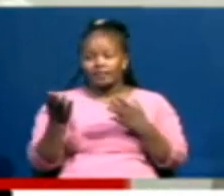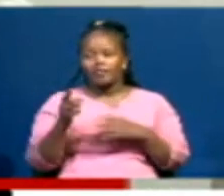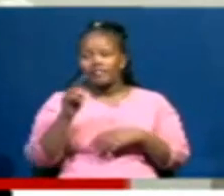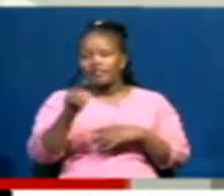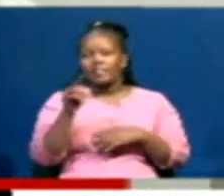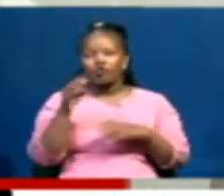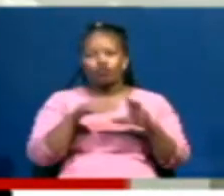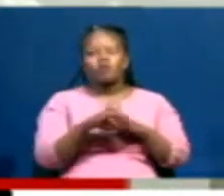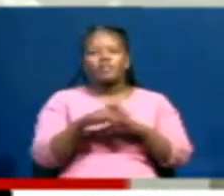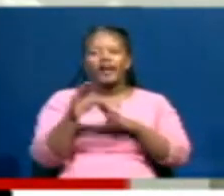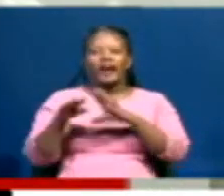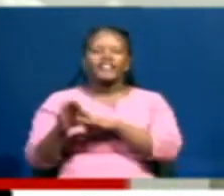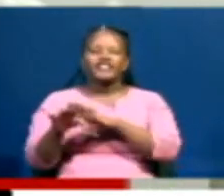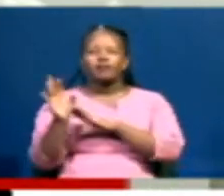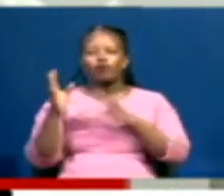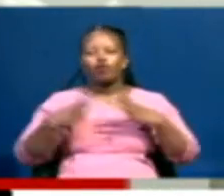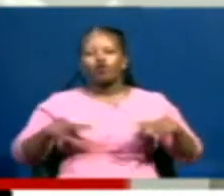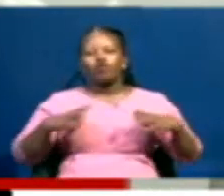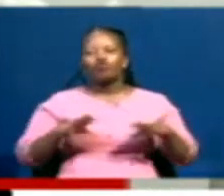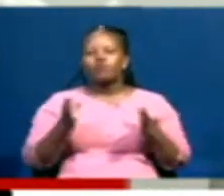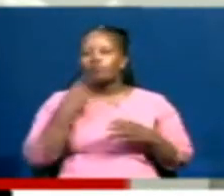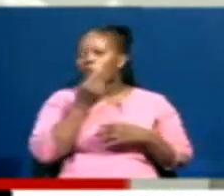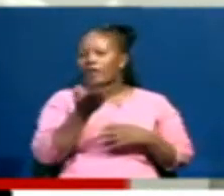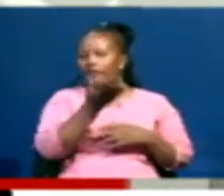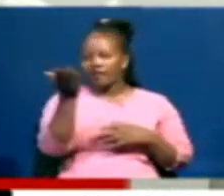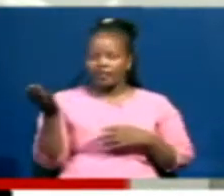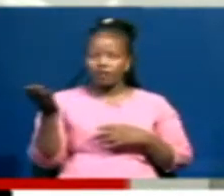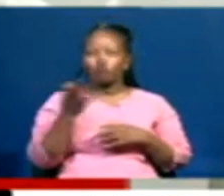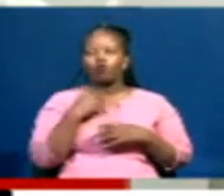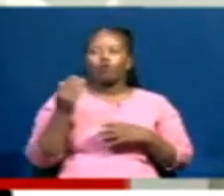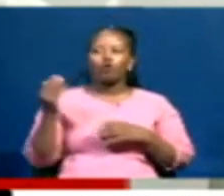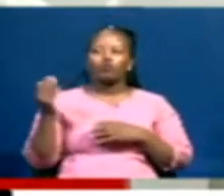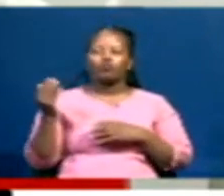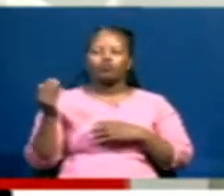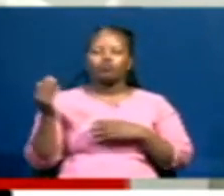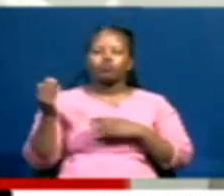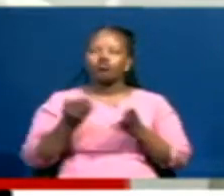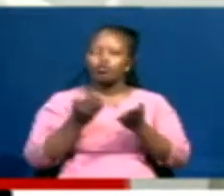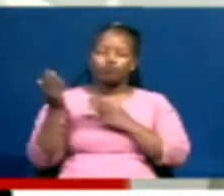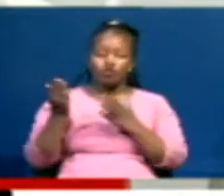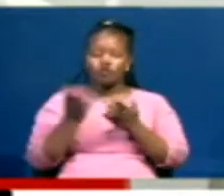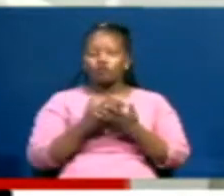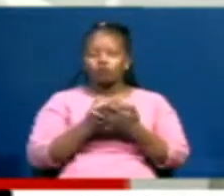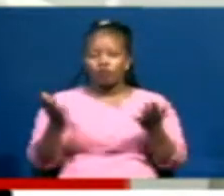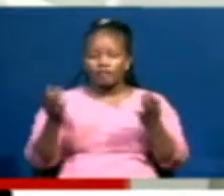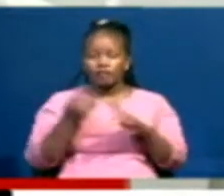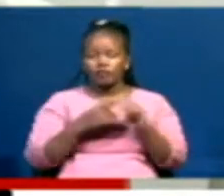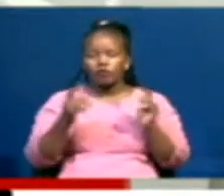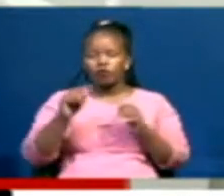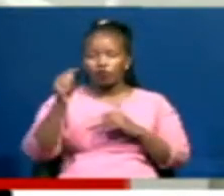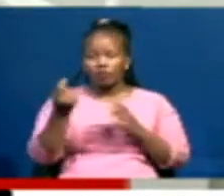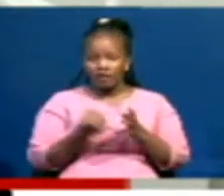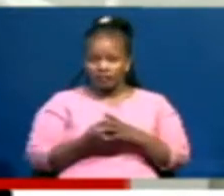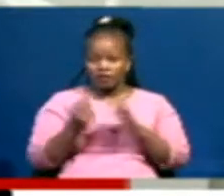to people out there, you know, who want to import products from Kenya. So that is going to also help